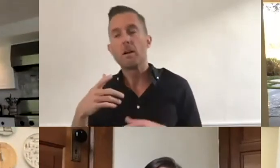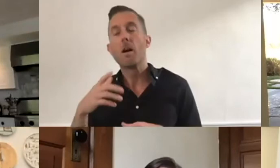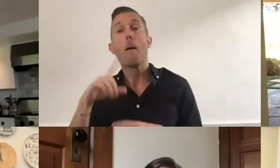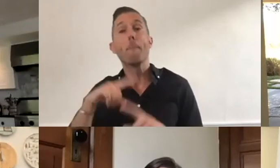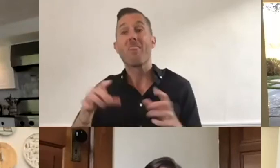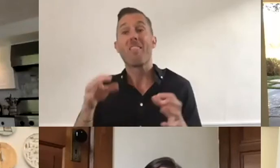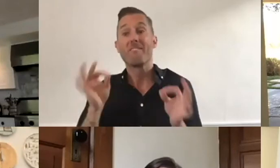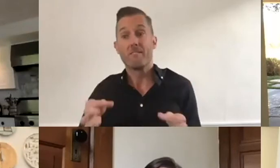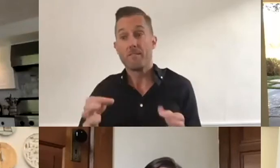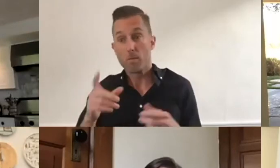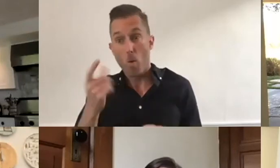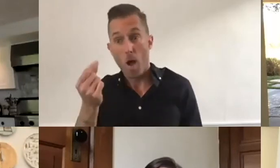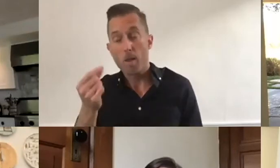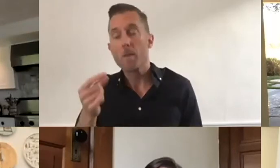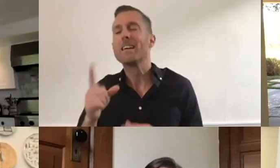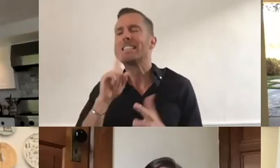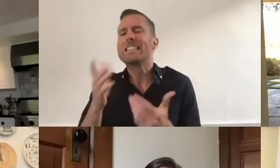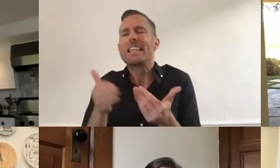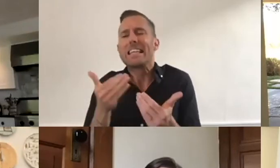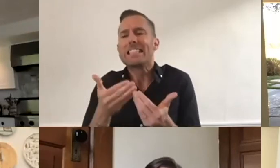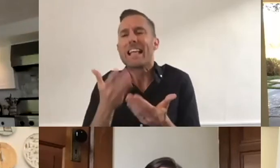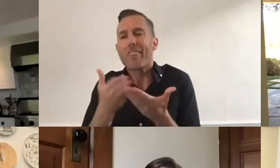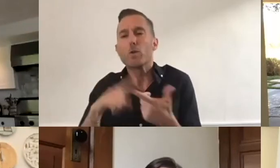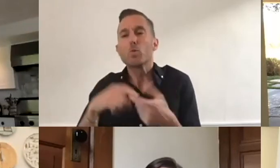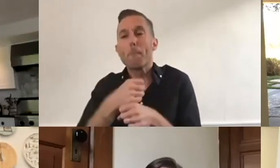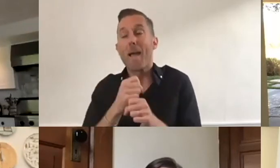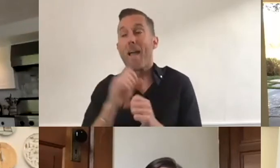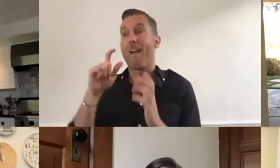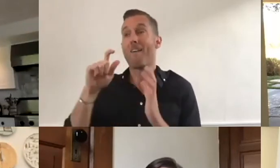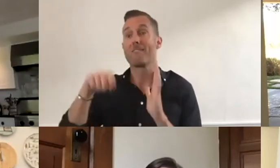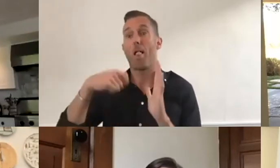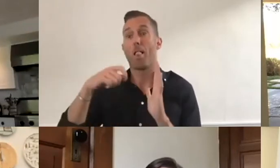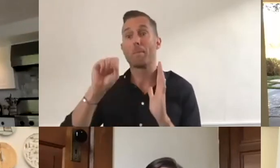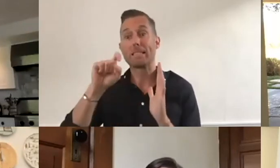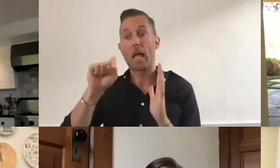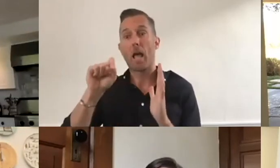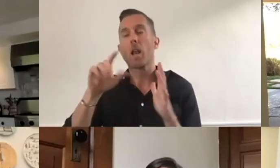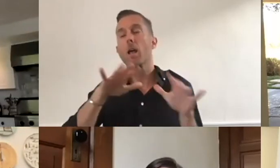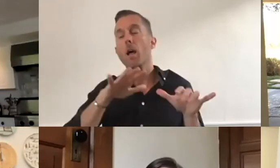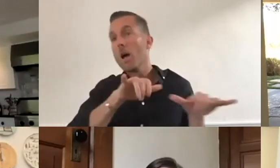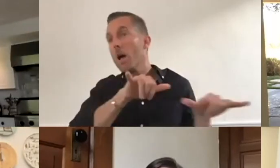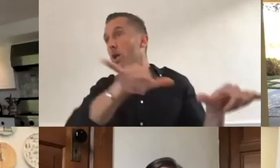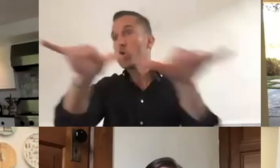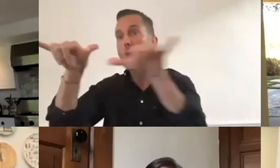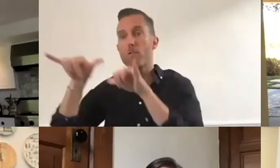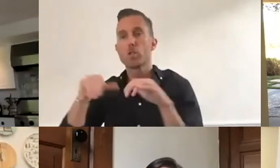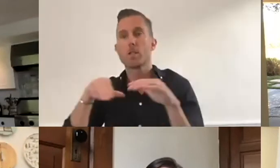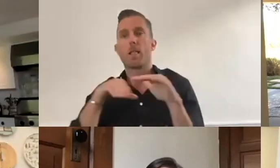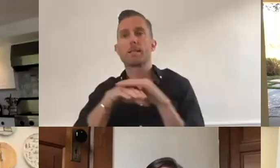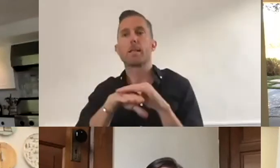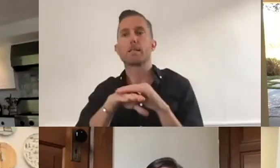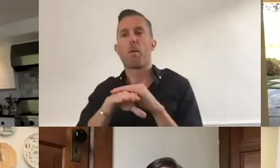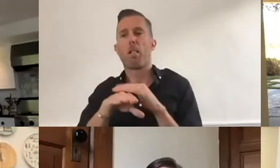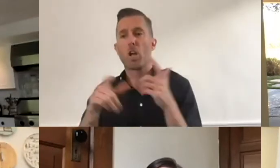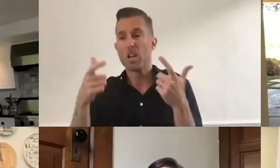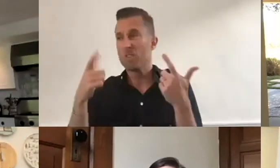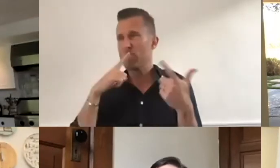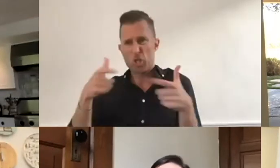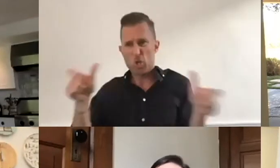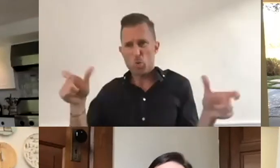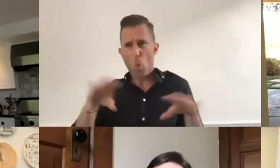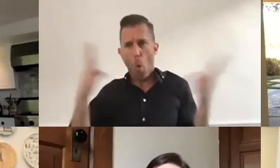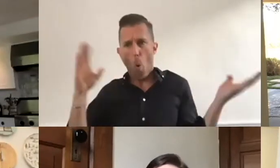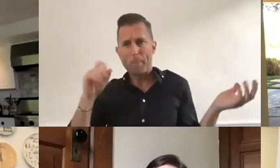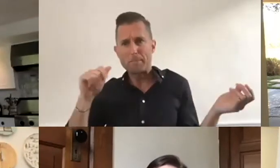very easy thing to make a film set universally accessible. It's a huge open space.